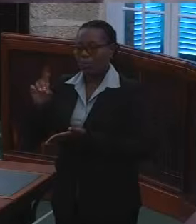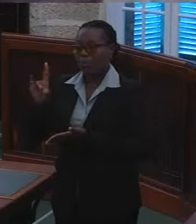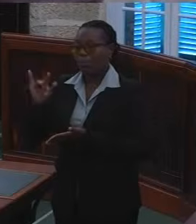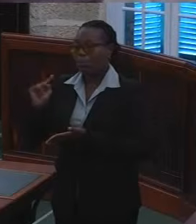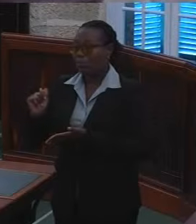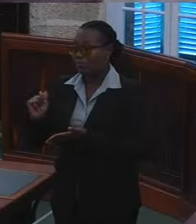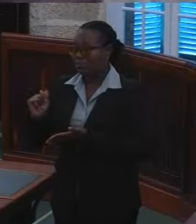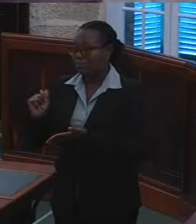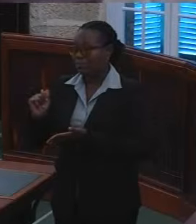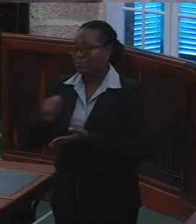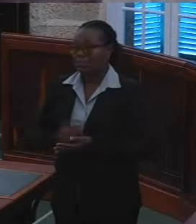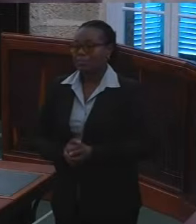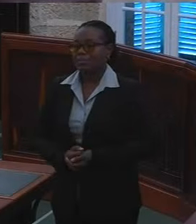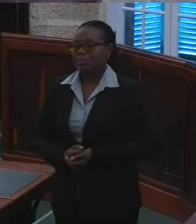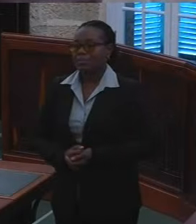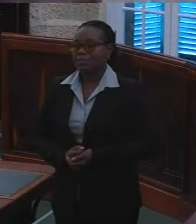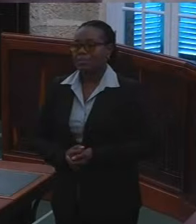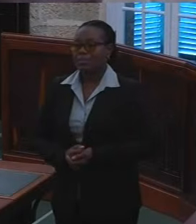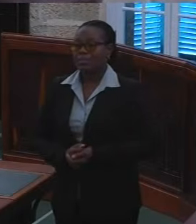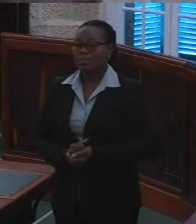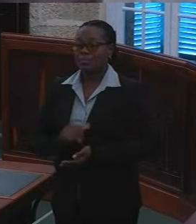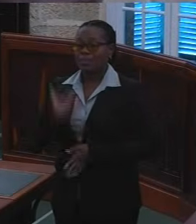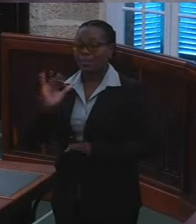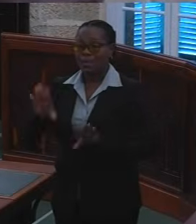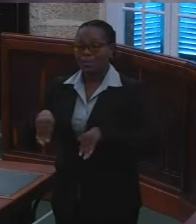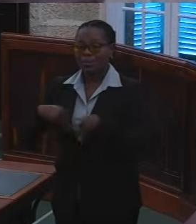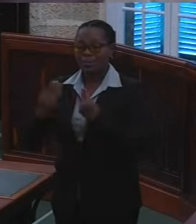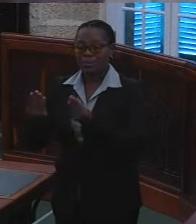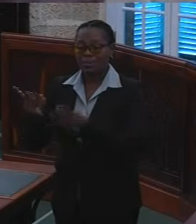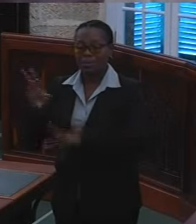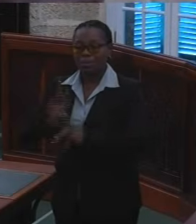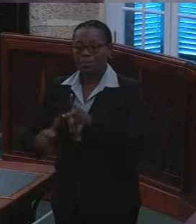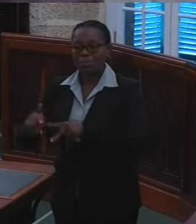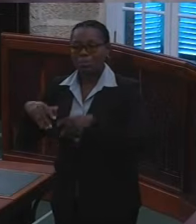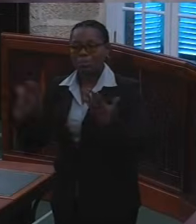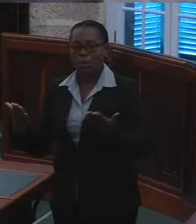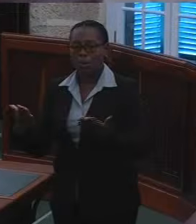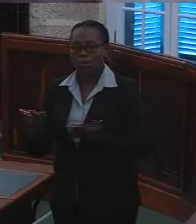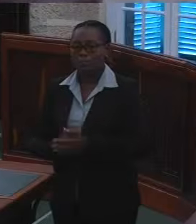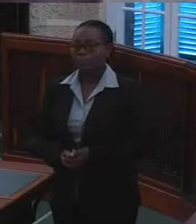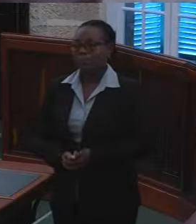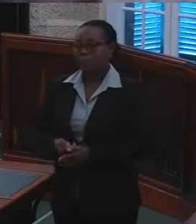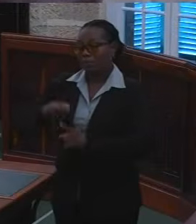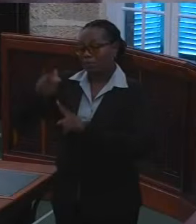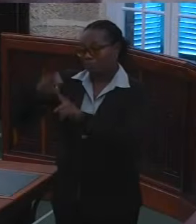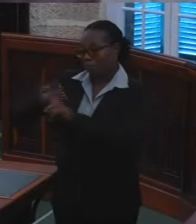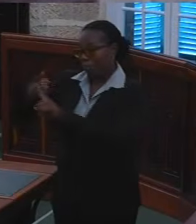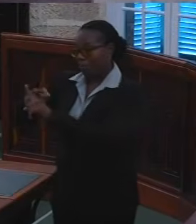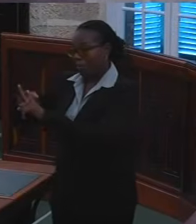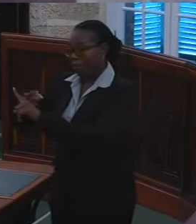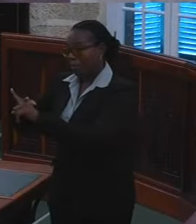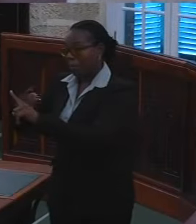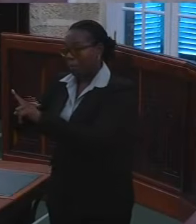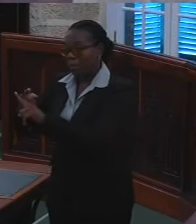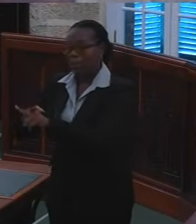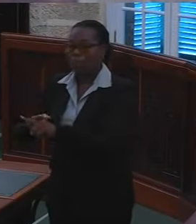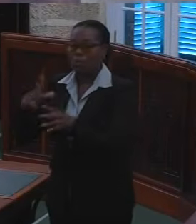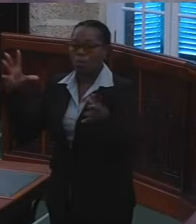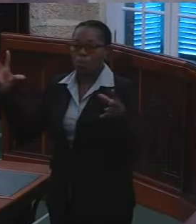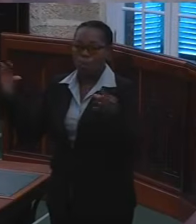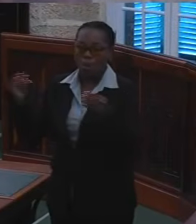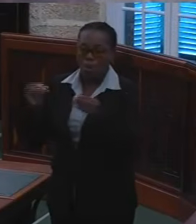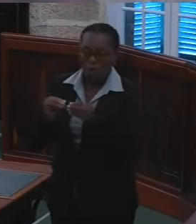which would give persons $100 grant per month for a period of 12